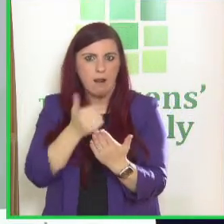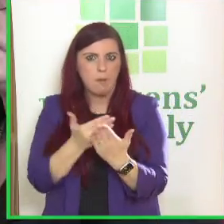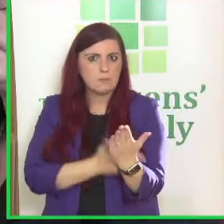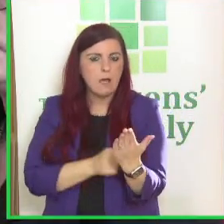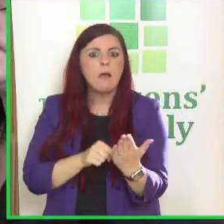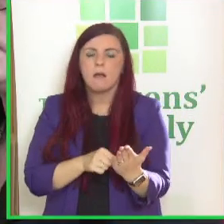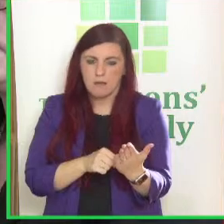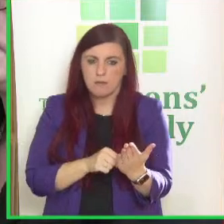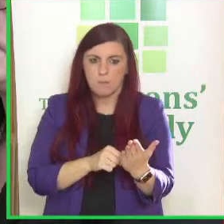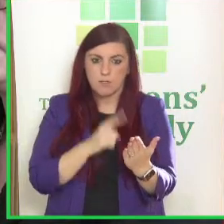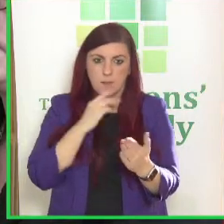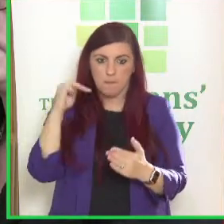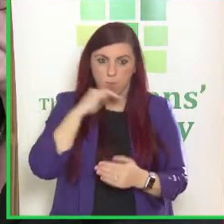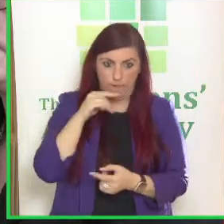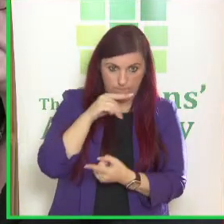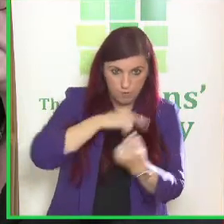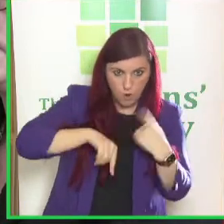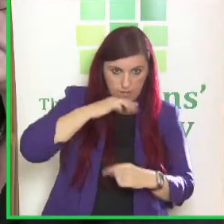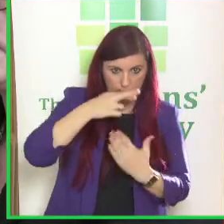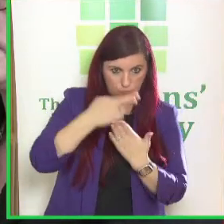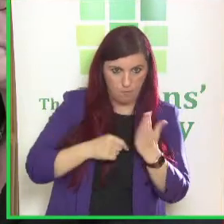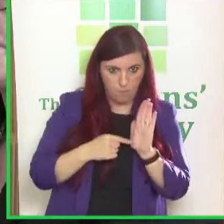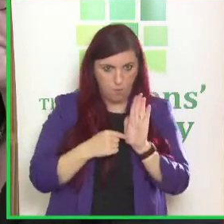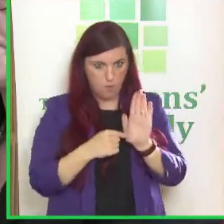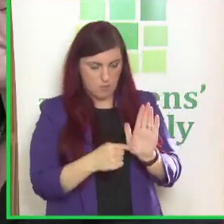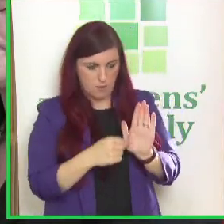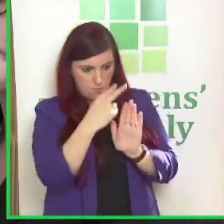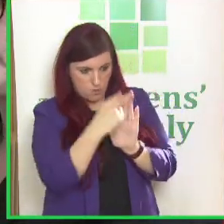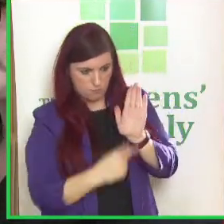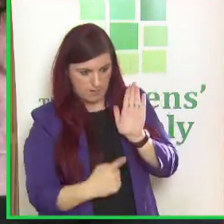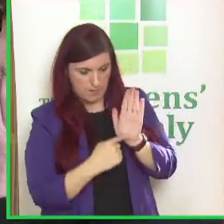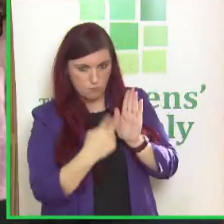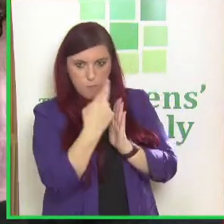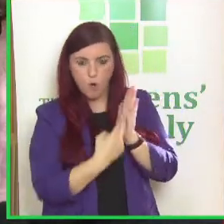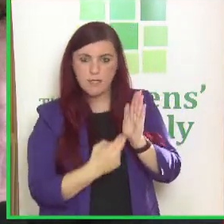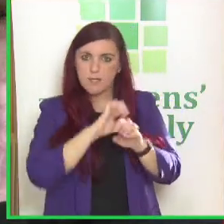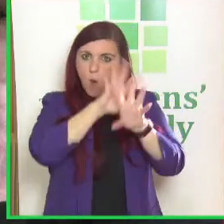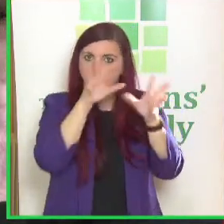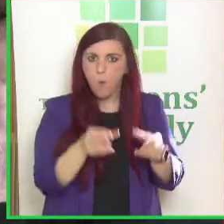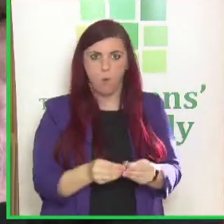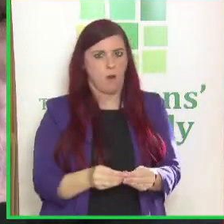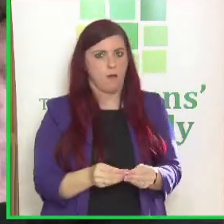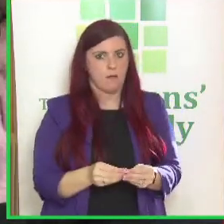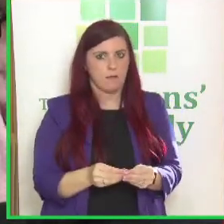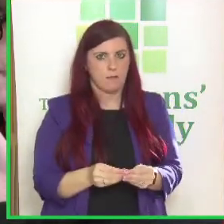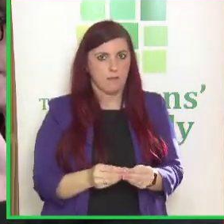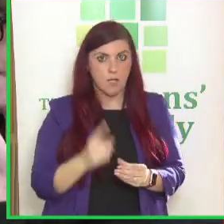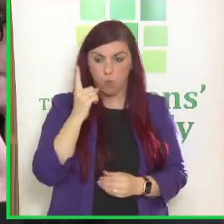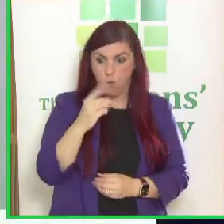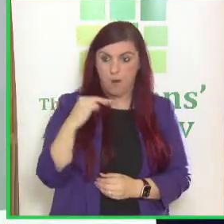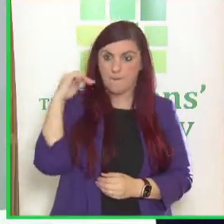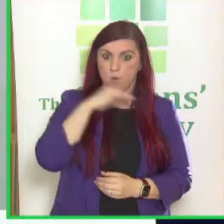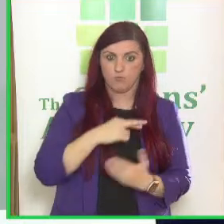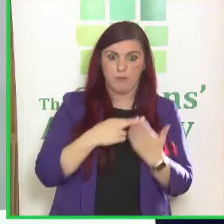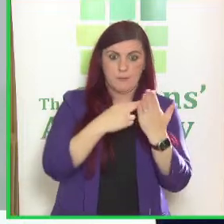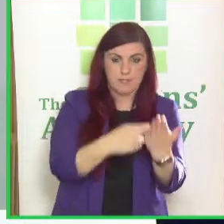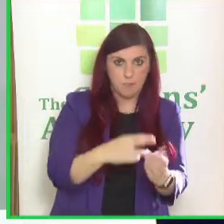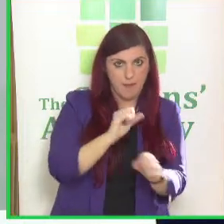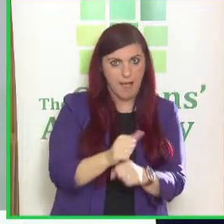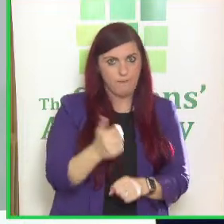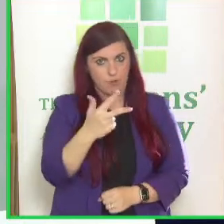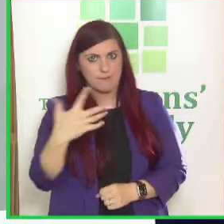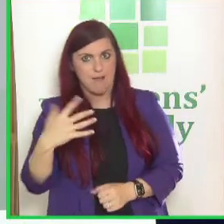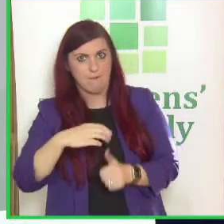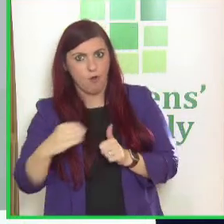Assembly members in presenting this report that we look at the report in its entirety. That is one really important recommendation. There are 35 other